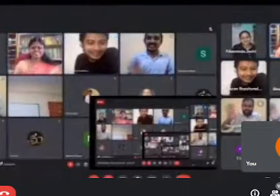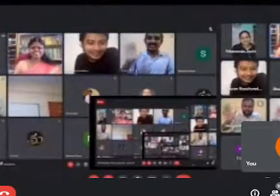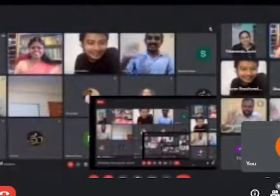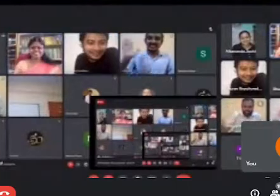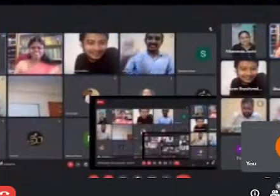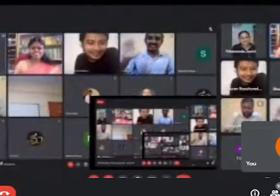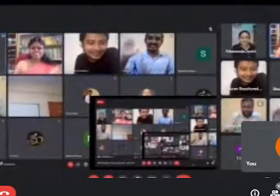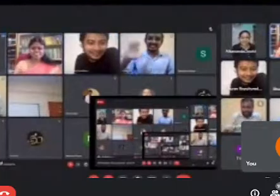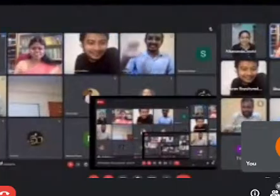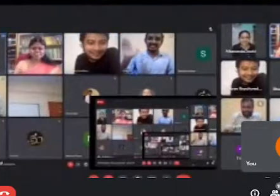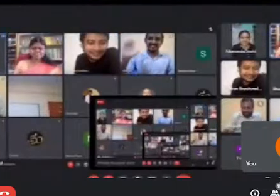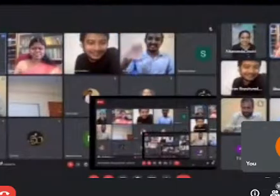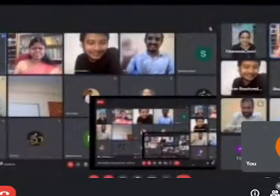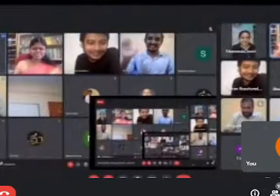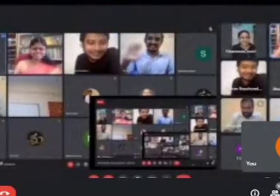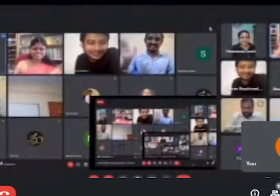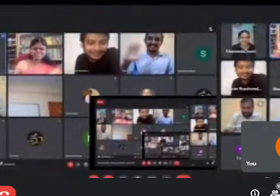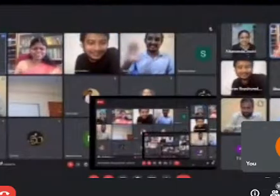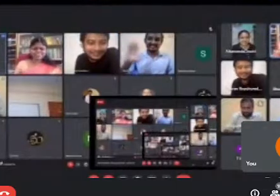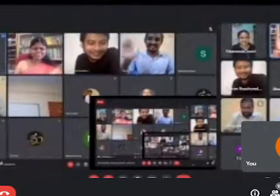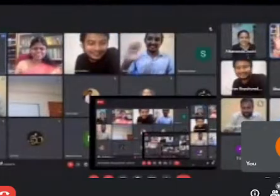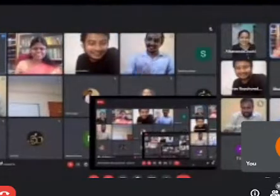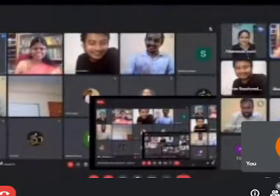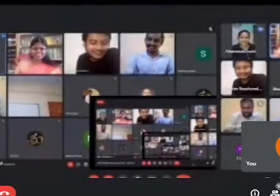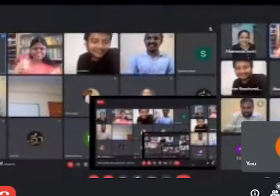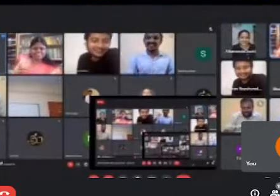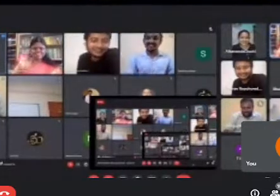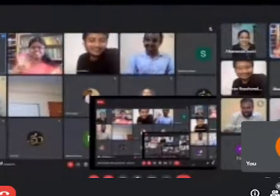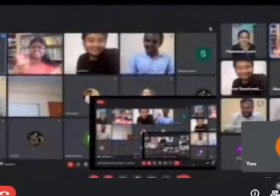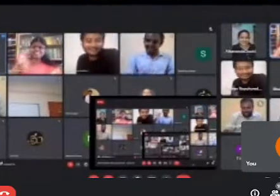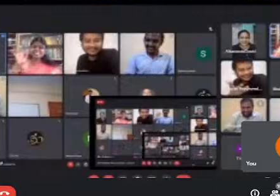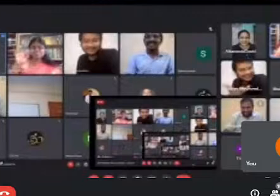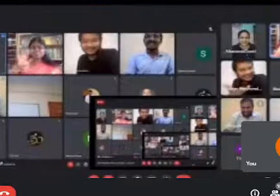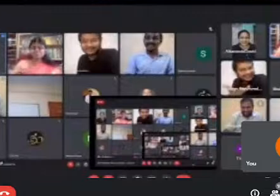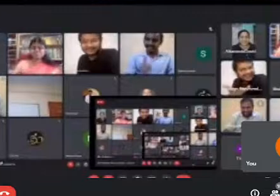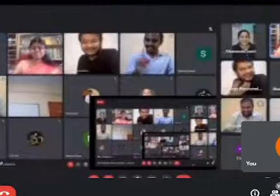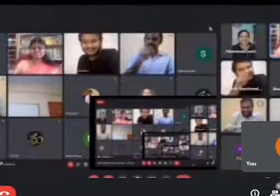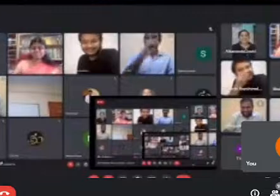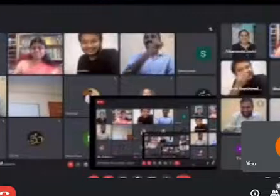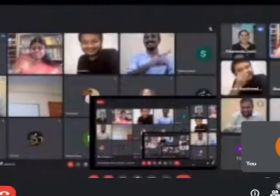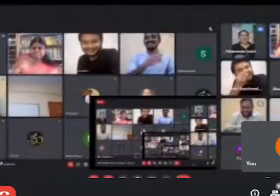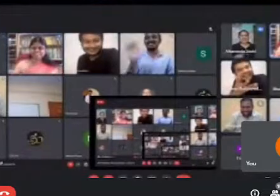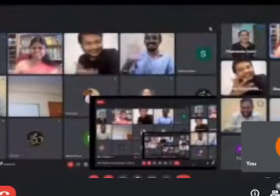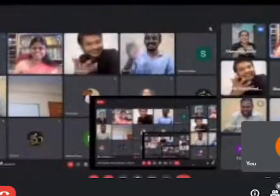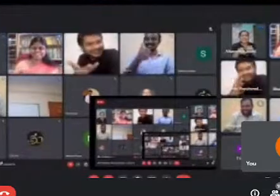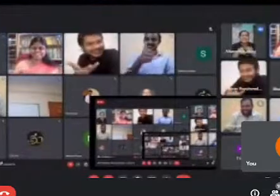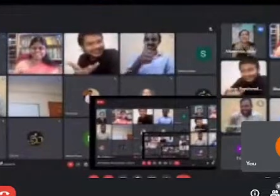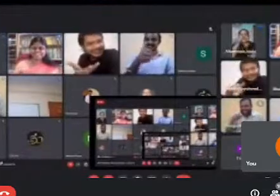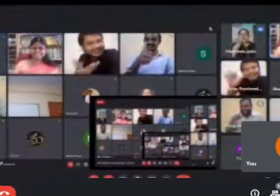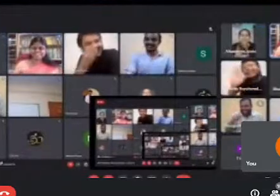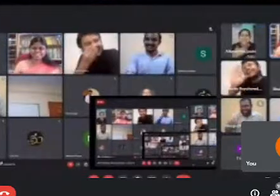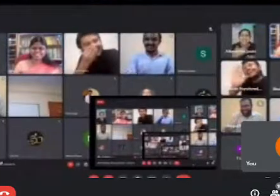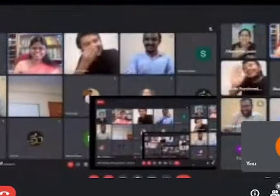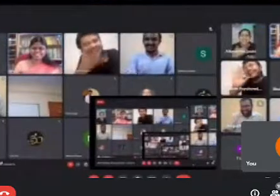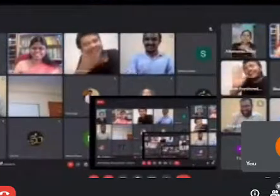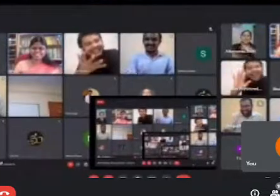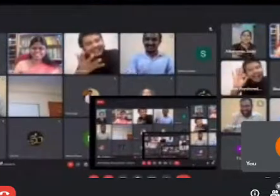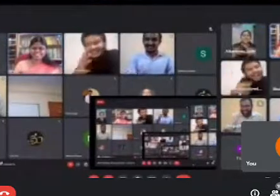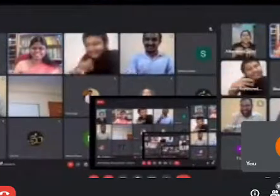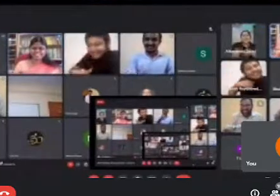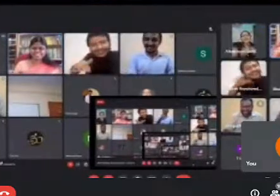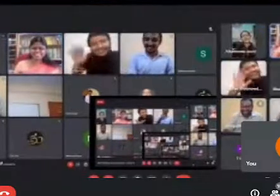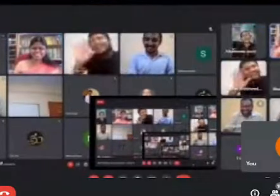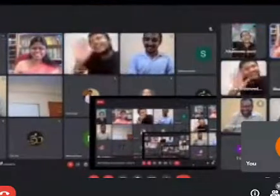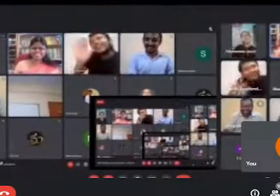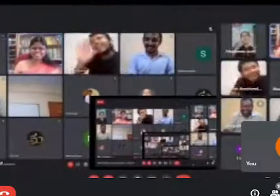Okay. Oh, that's something we all do right from childhood. Yes. Yes. So that's lovely. I